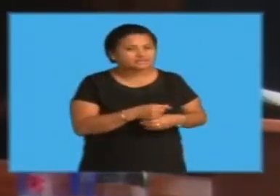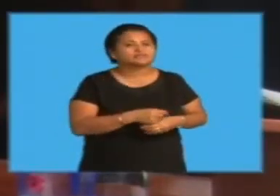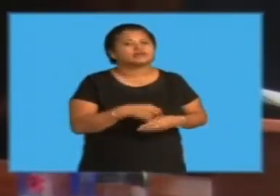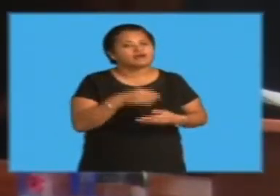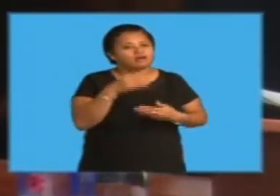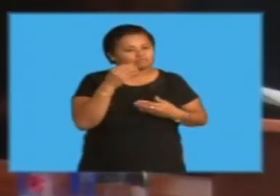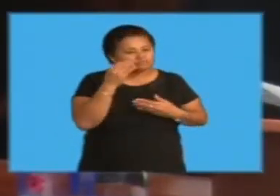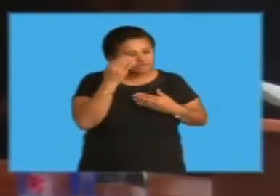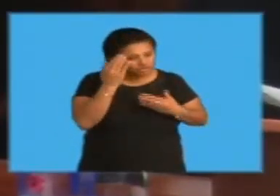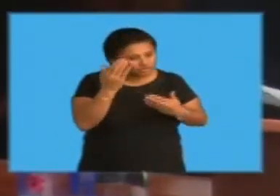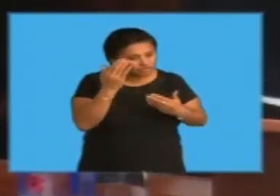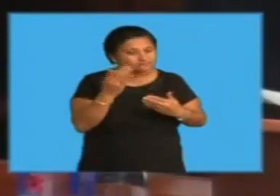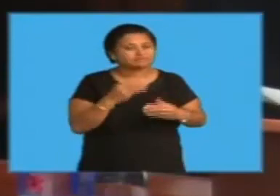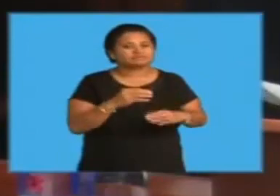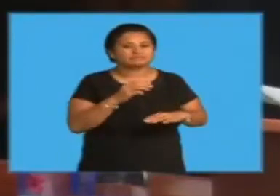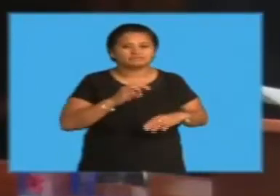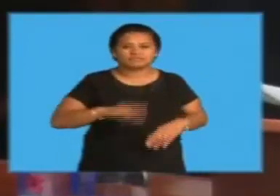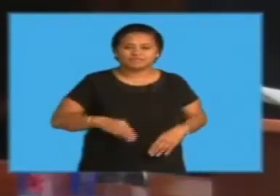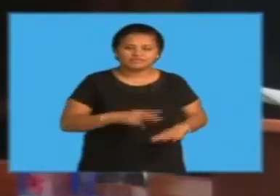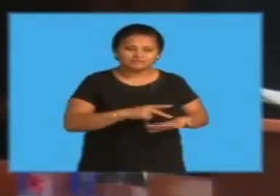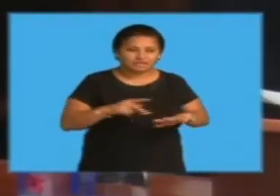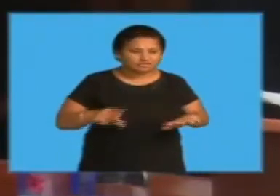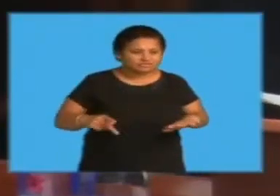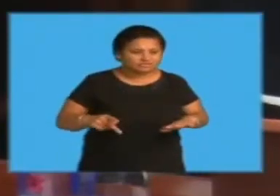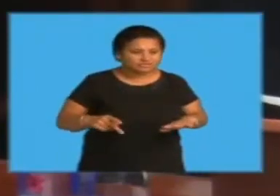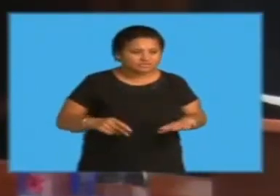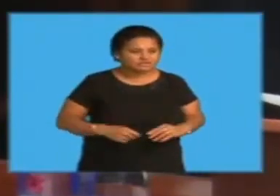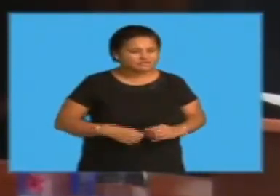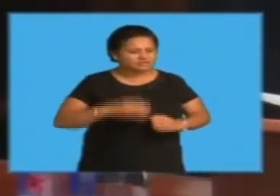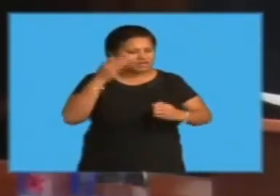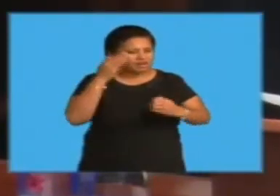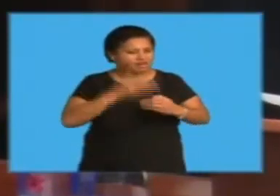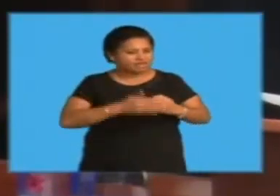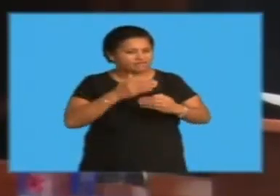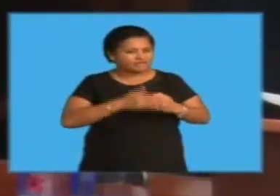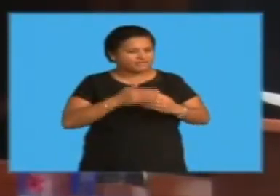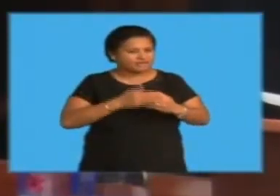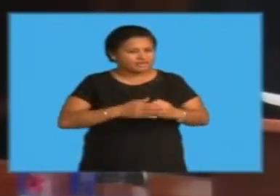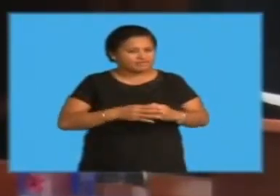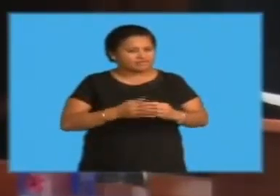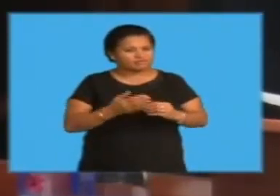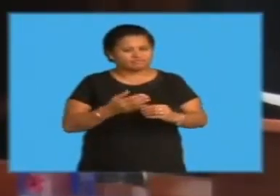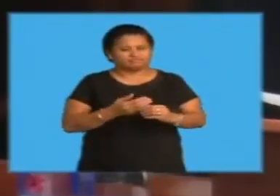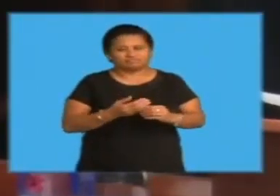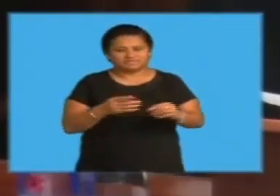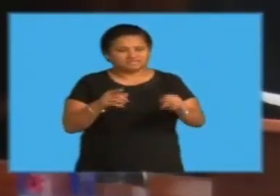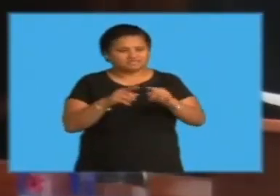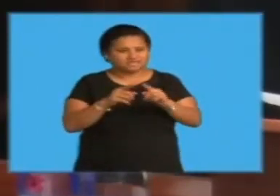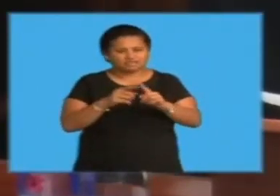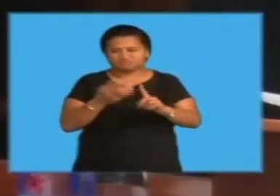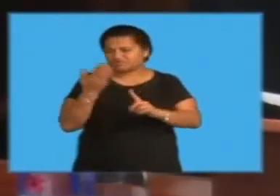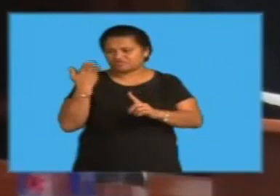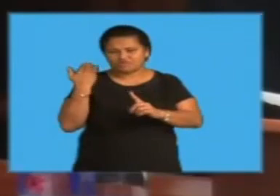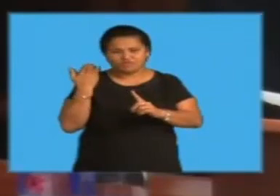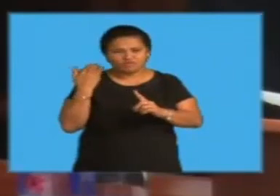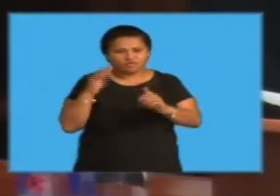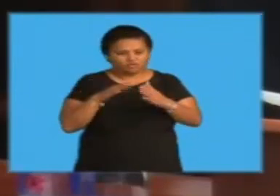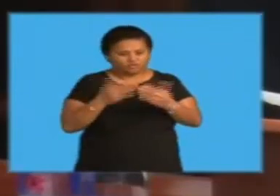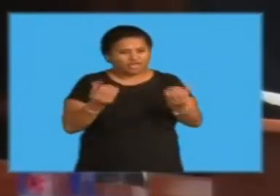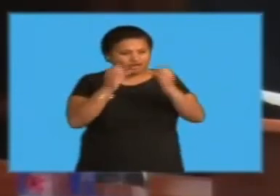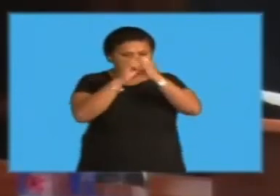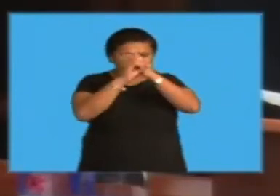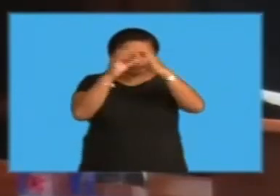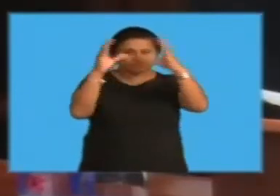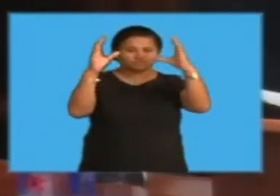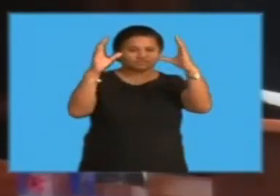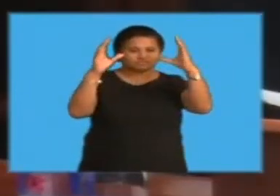of Parliament, Excellencies, ladies and gentlemen. Never before has the future looked so bright for Fiji. Yes, we have challenges,